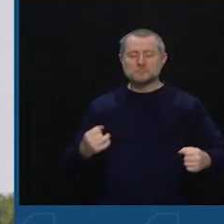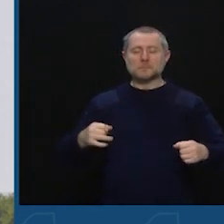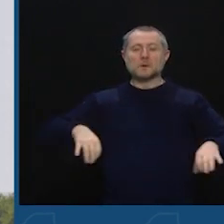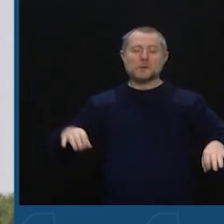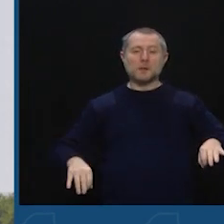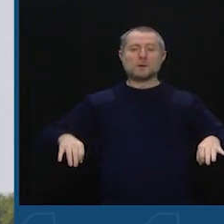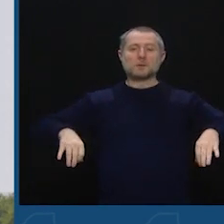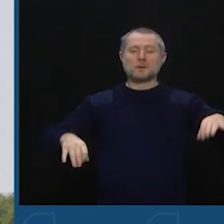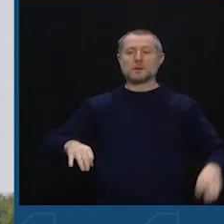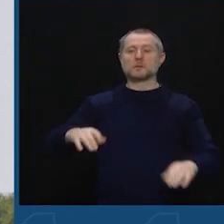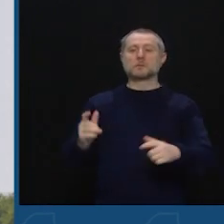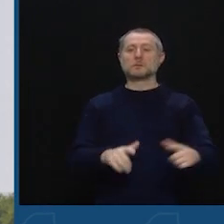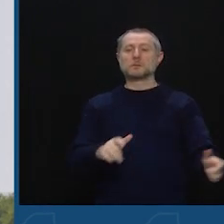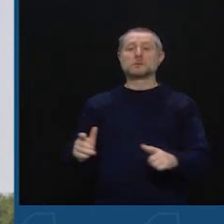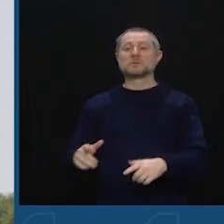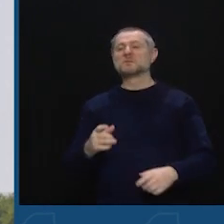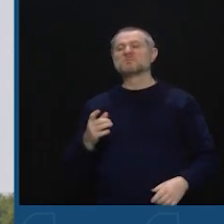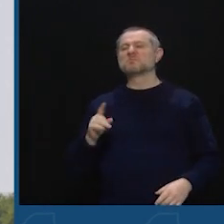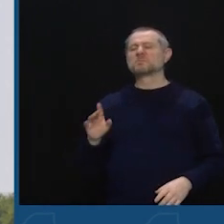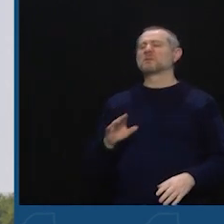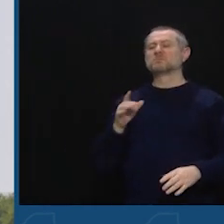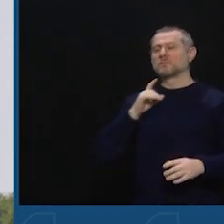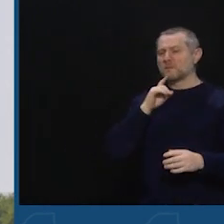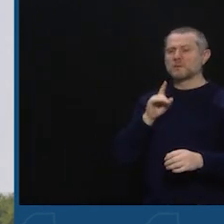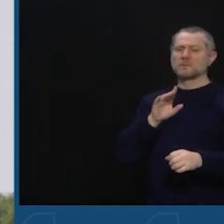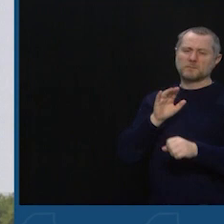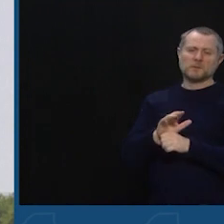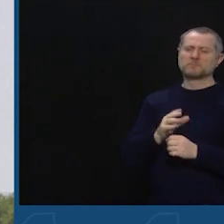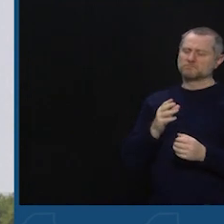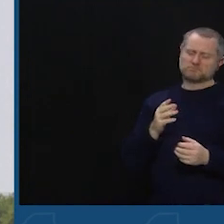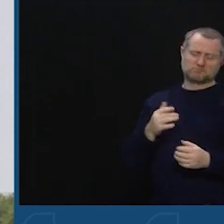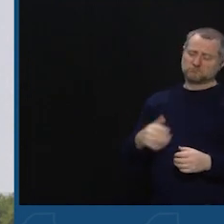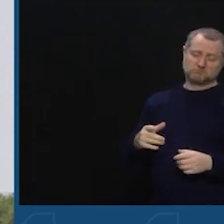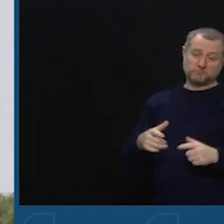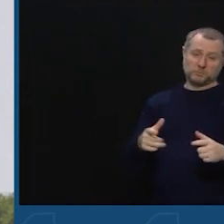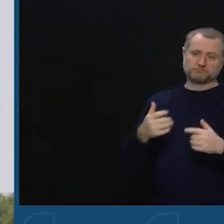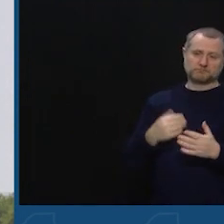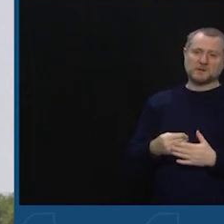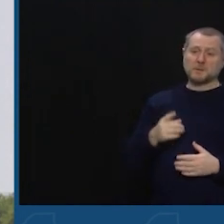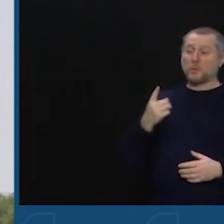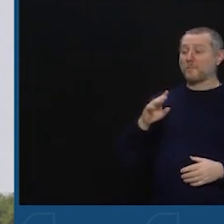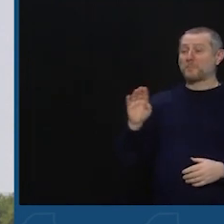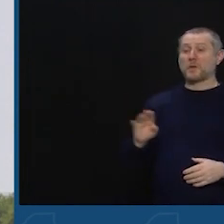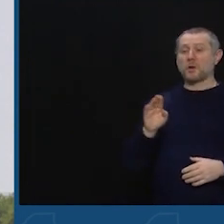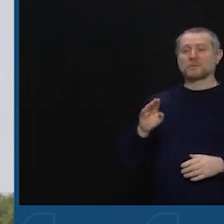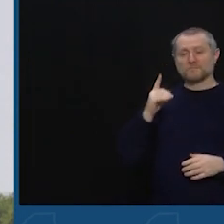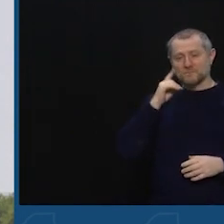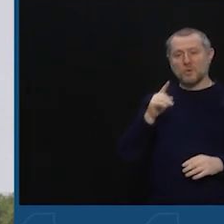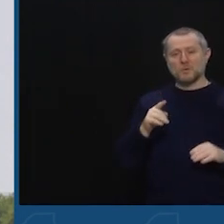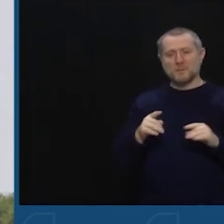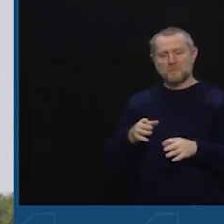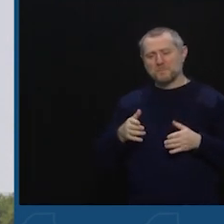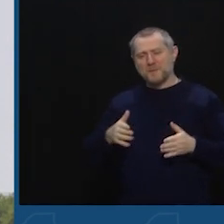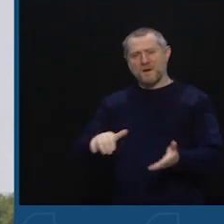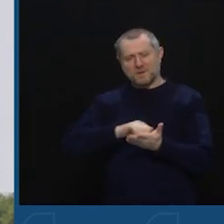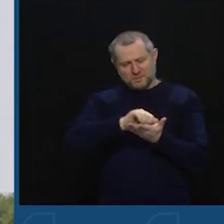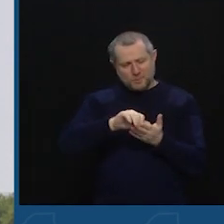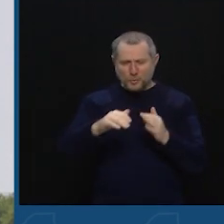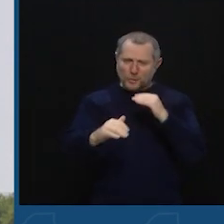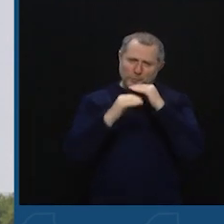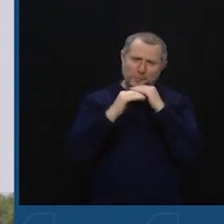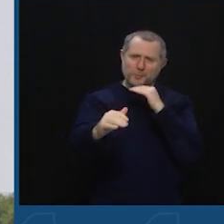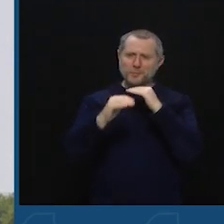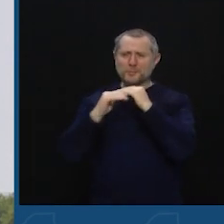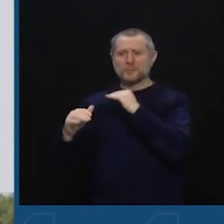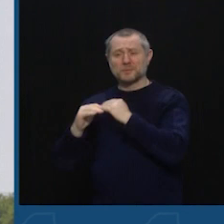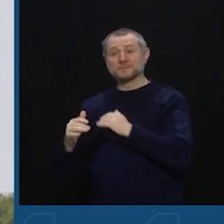billion for potholes and infrastructure, another $1 billion for our paved New York, our roads and our bridges, because when people come to our communities, these communities should